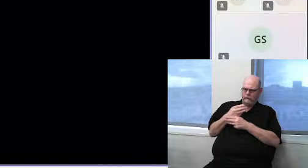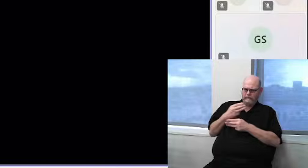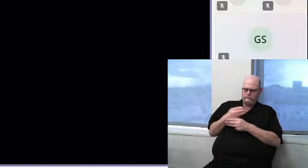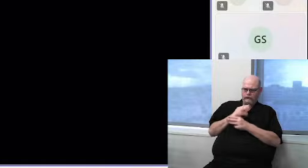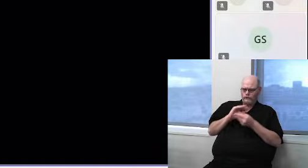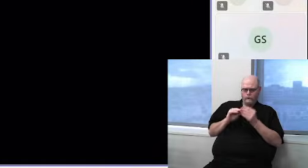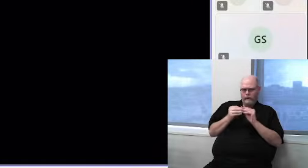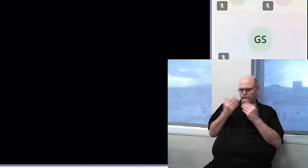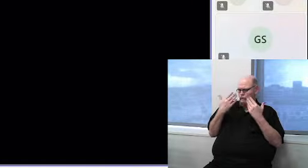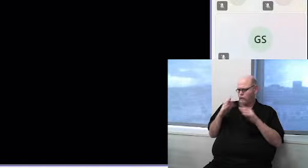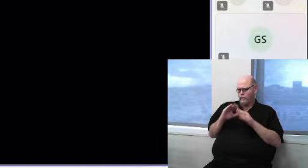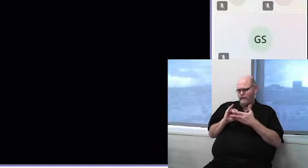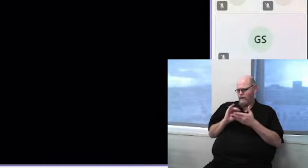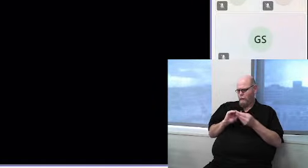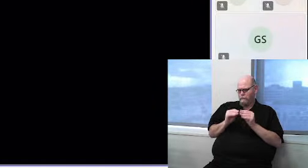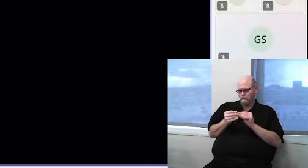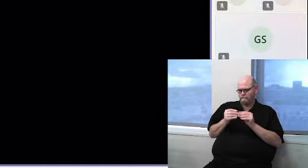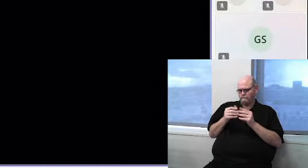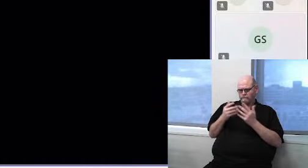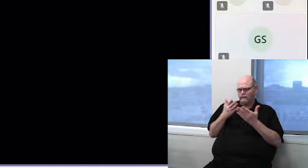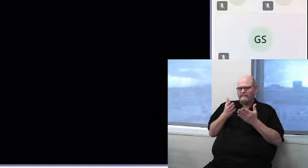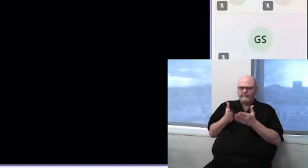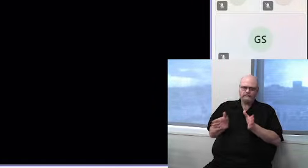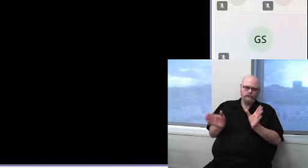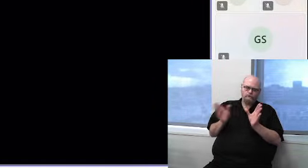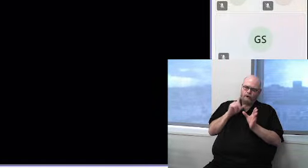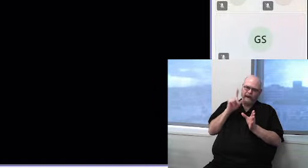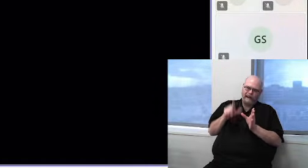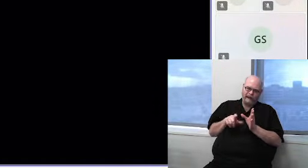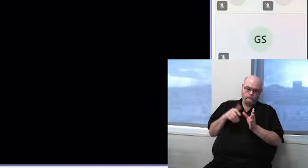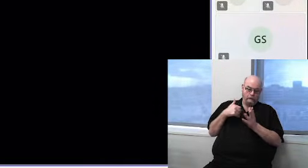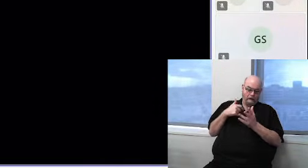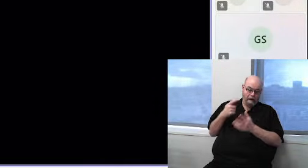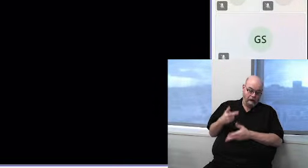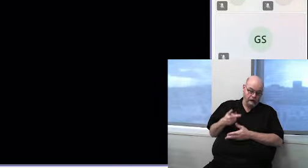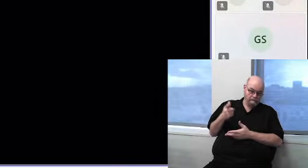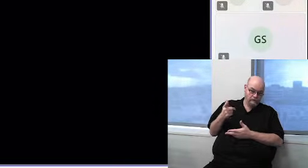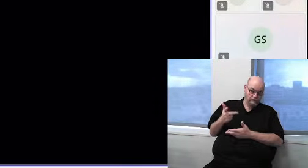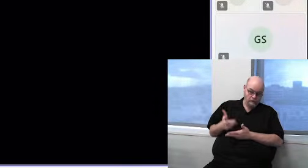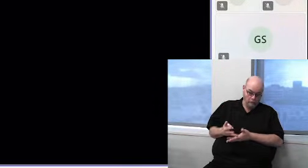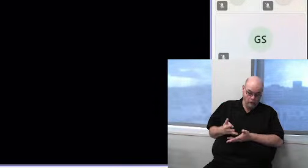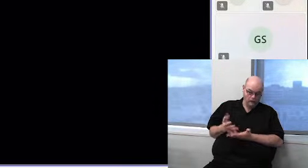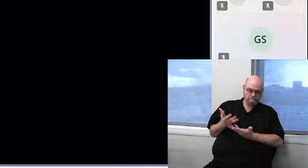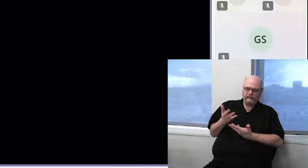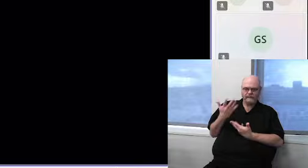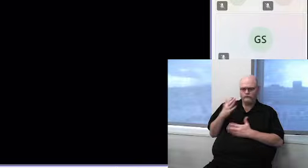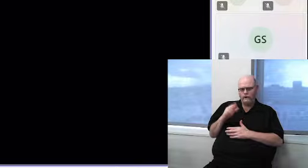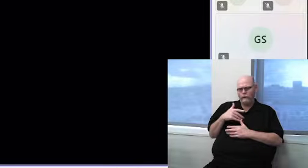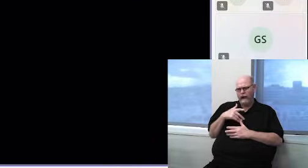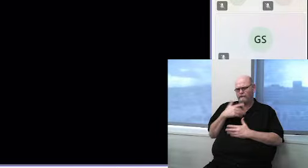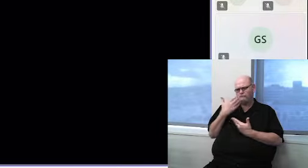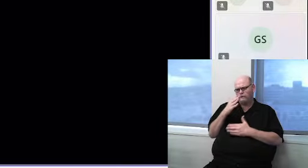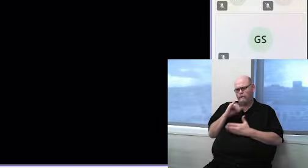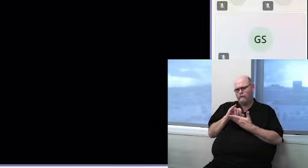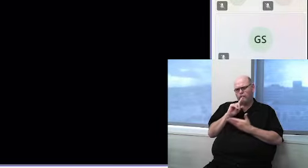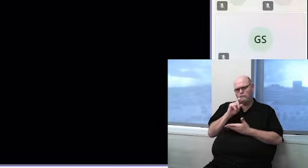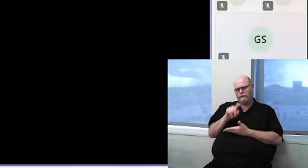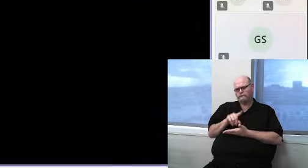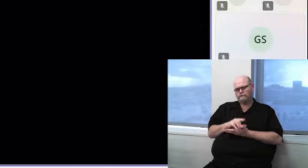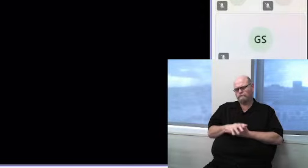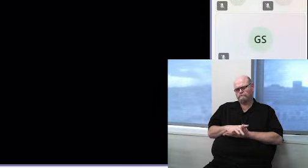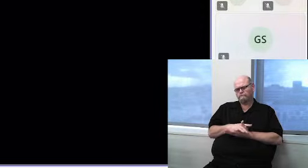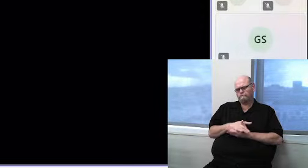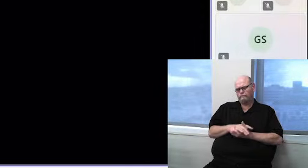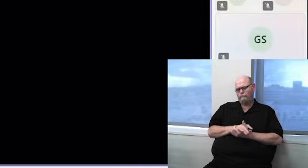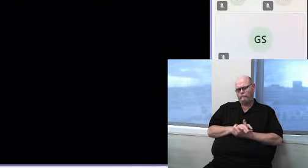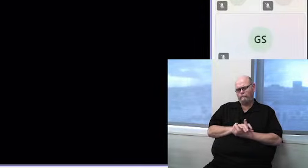for a mathematical number. I do not know that number. It could be general, half, 3/4. I will have to look at the number and the asset to be able to answer